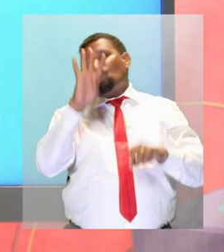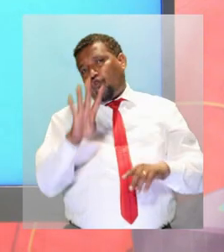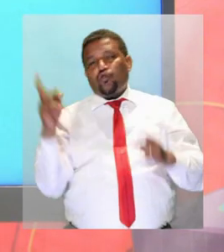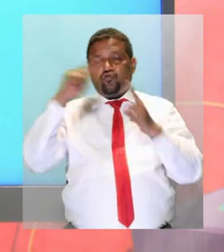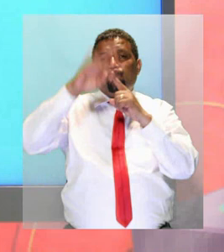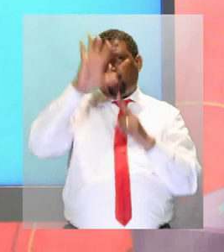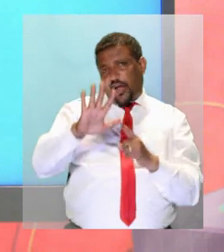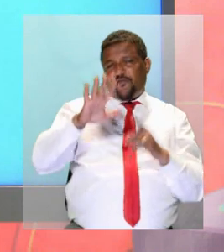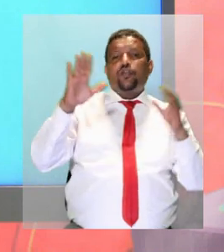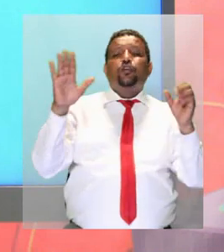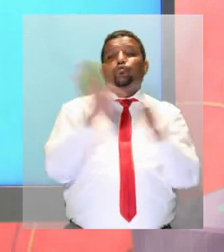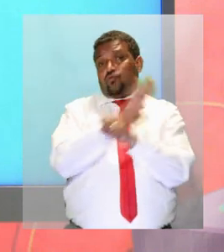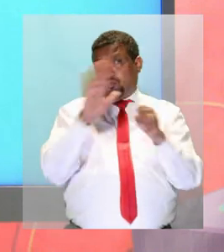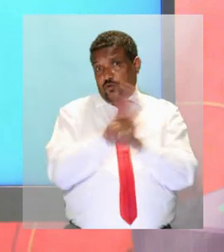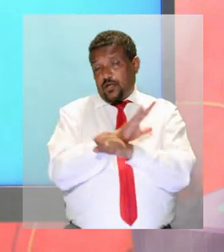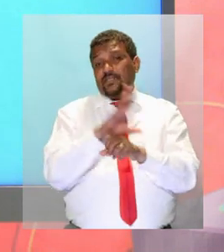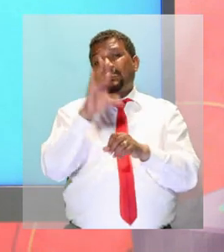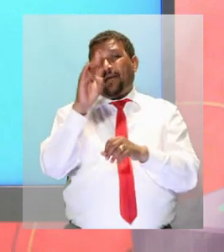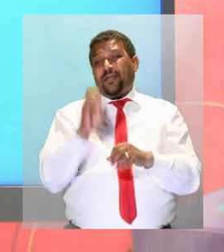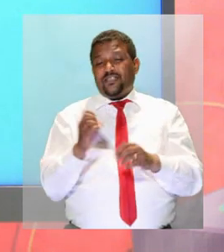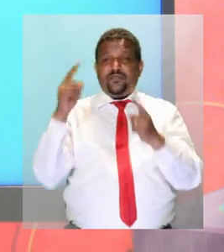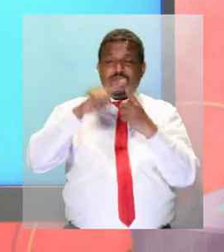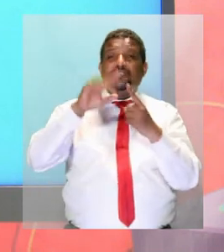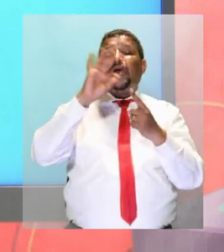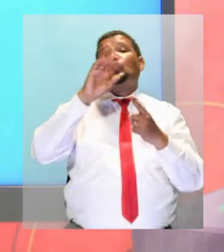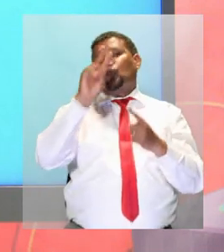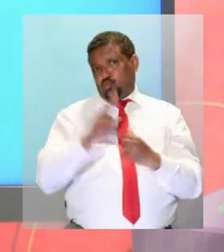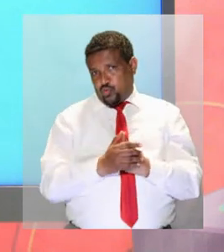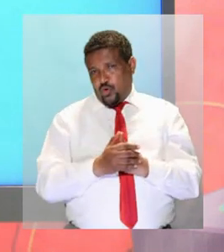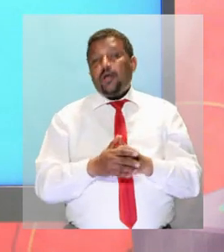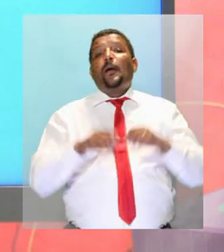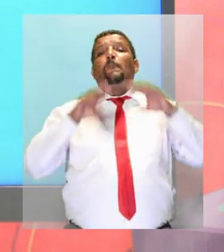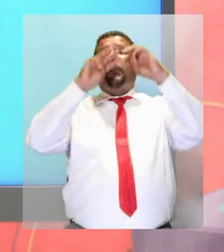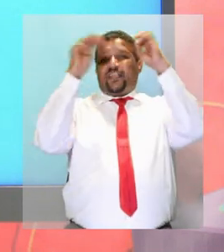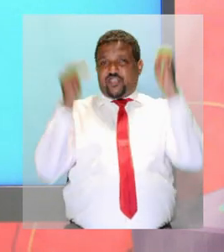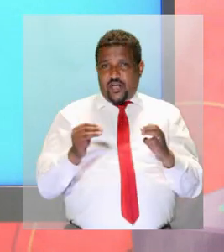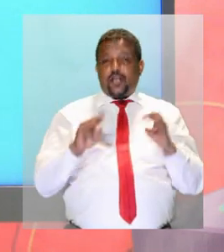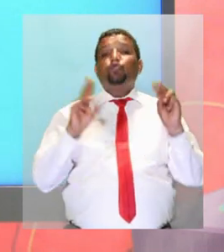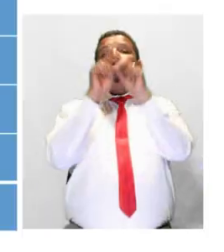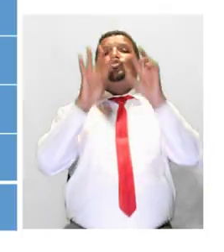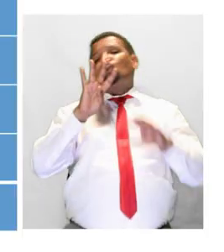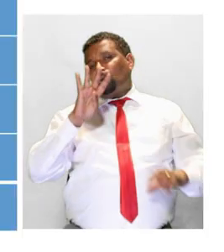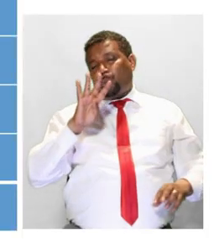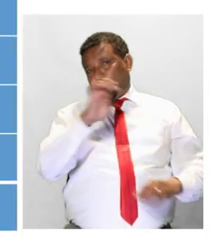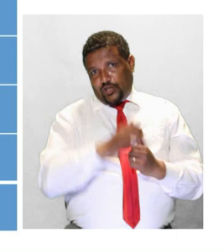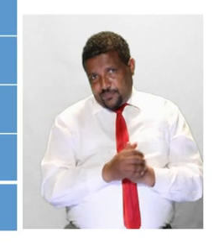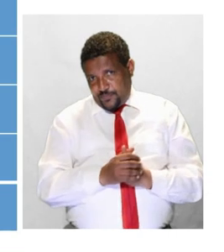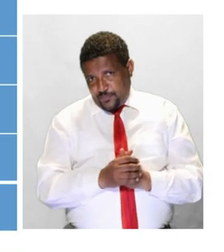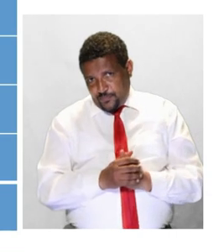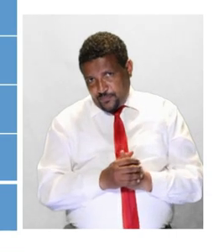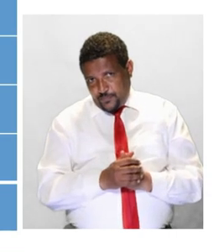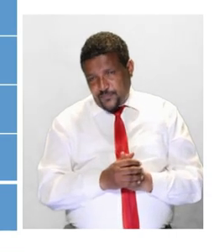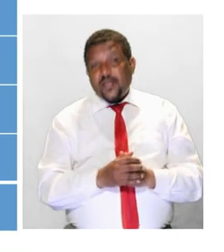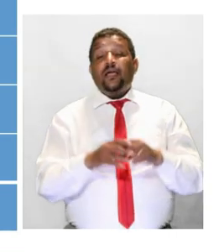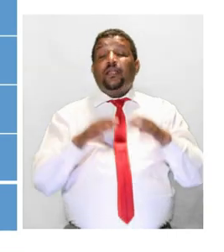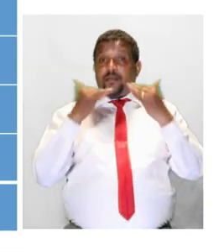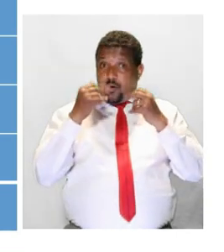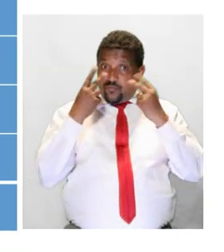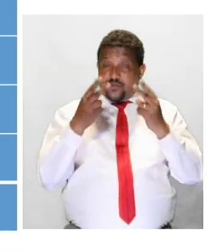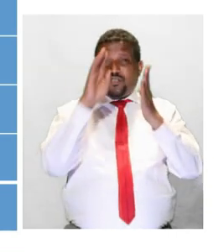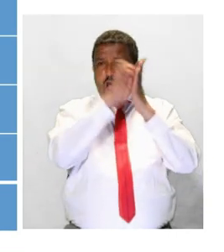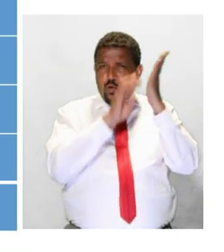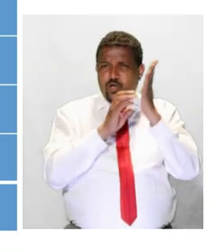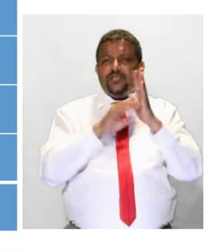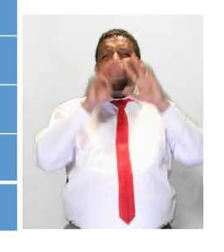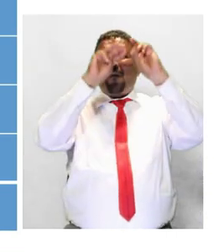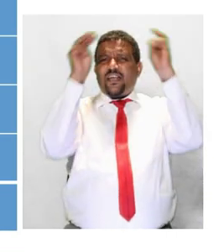if total utility increase from 78 to 92, then the marginal utility is 14. Now, let's calculate the